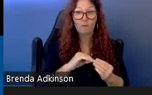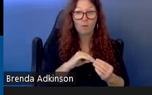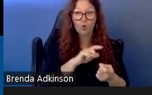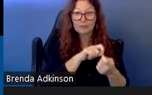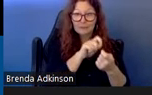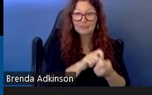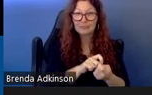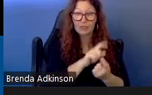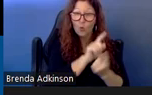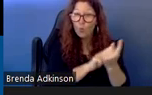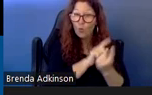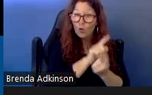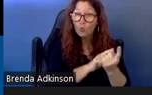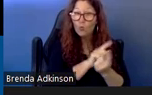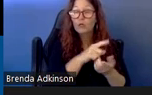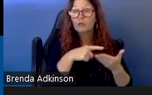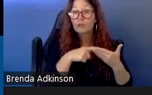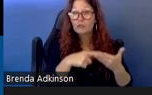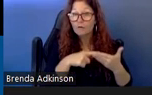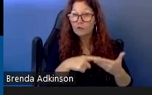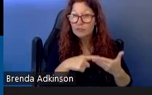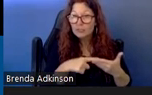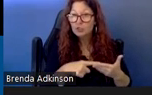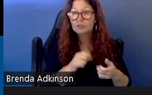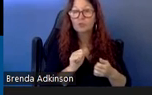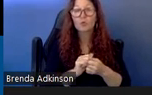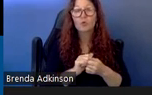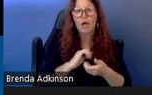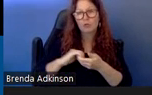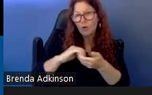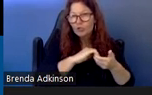one-on-one conversations with our regional partners, and